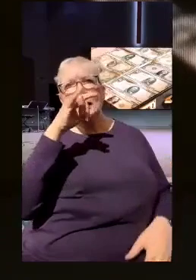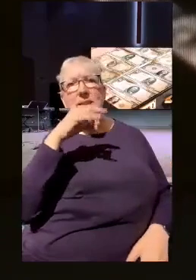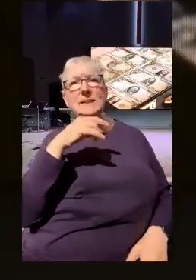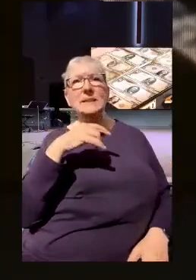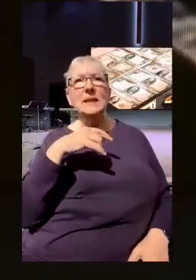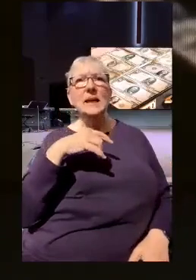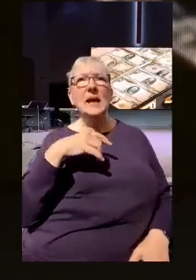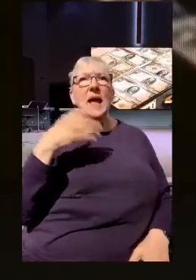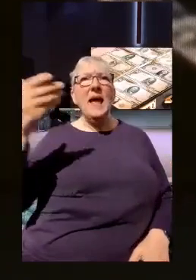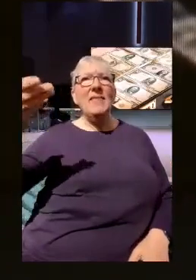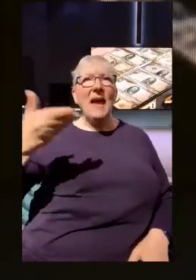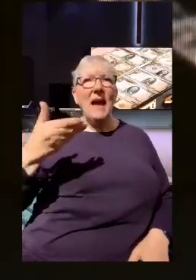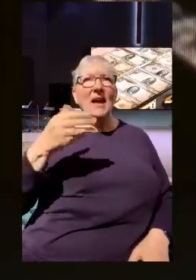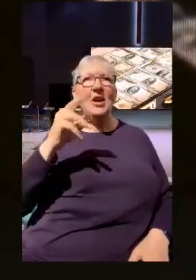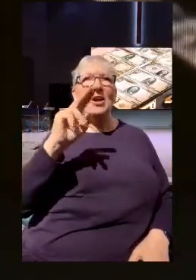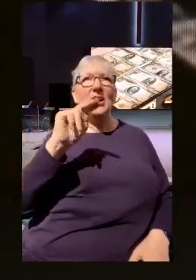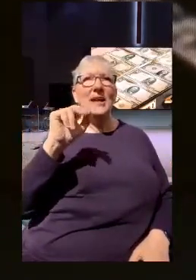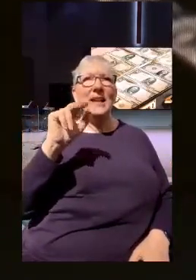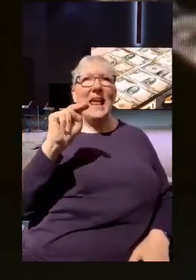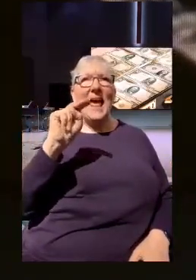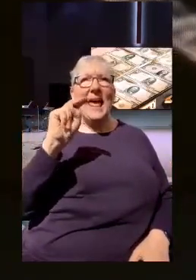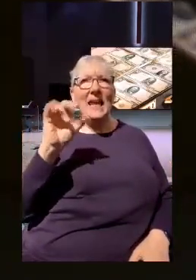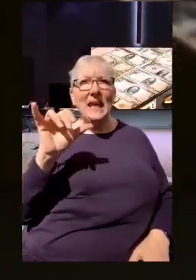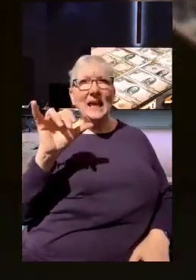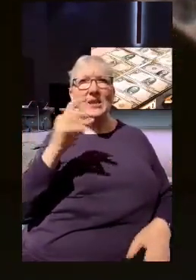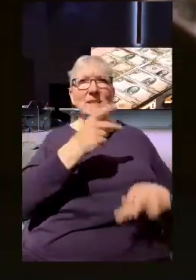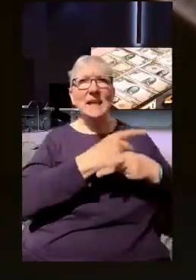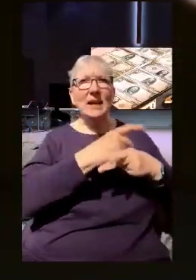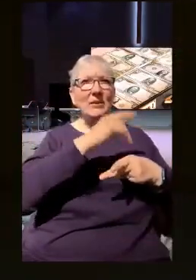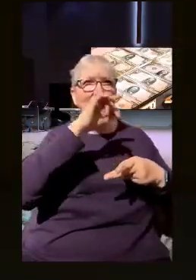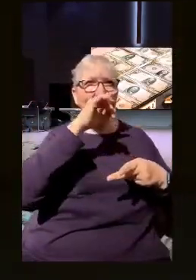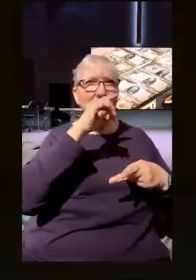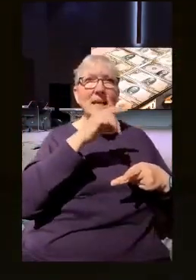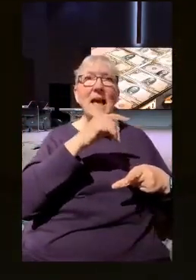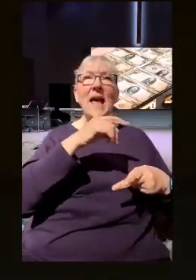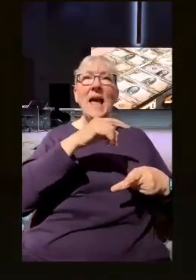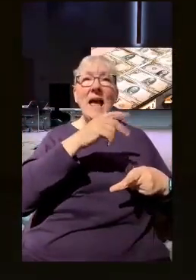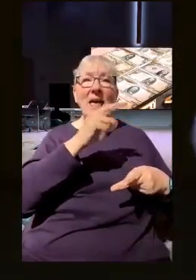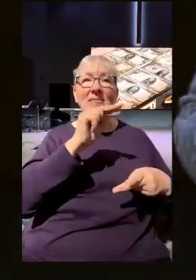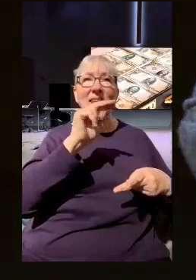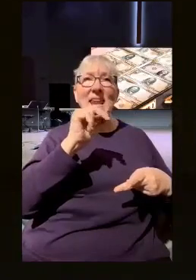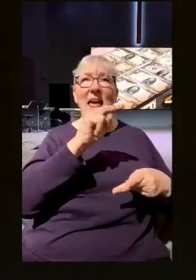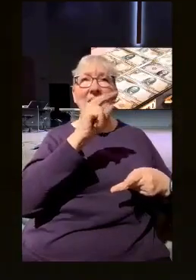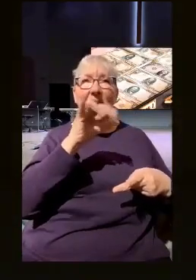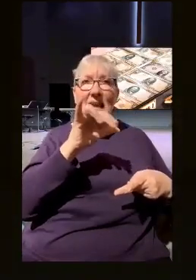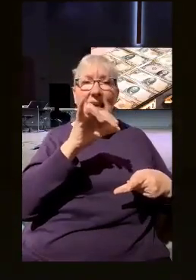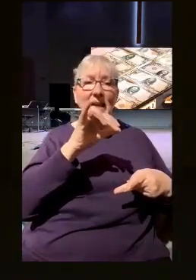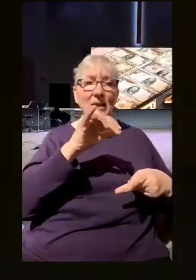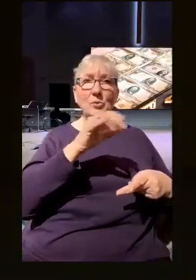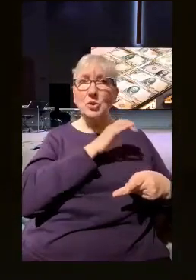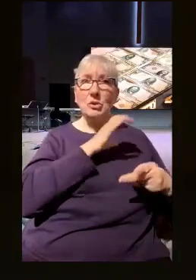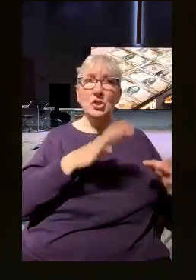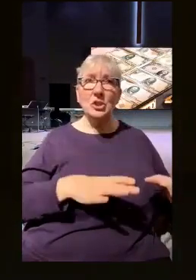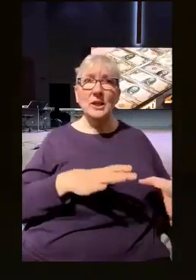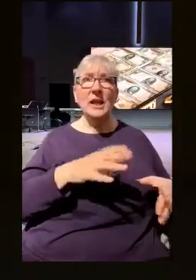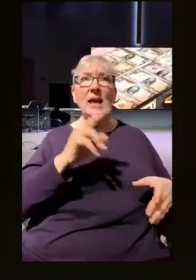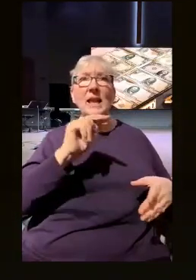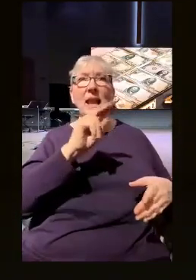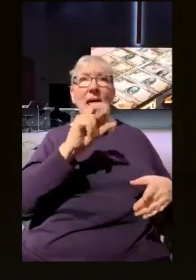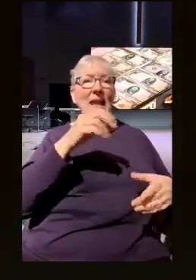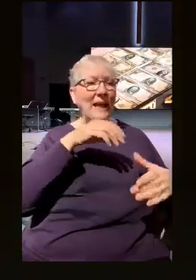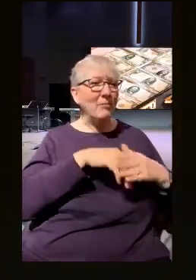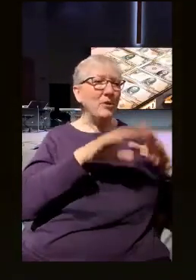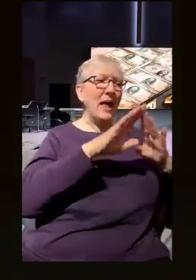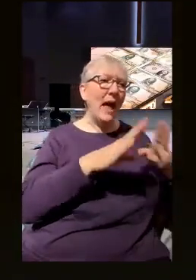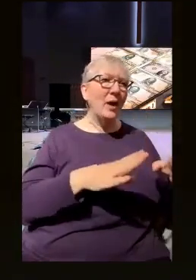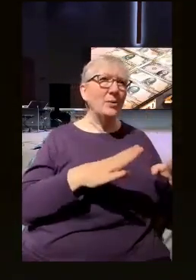nanny. I think they were still living in New York. And this nanny was a Christian. As nanny came into the house and was always playing Christian music and would